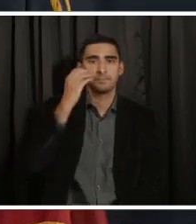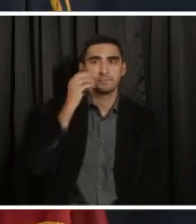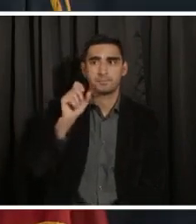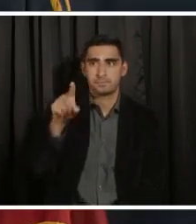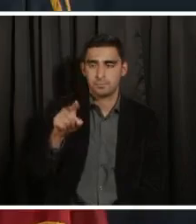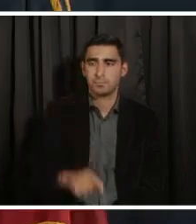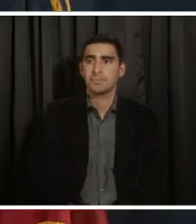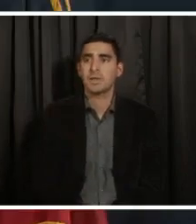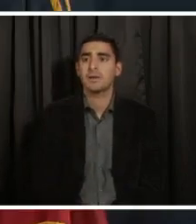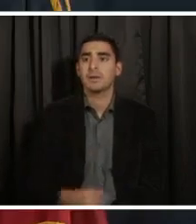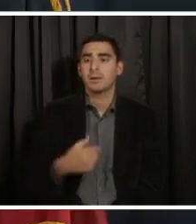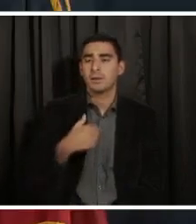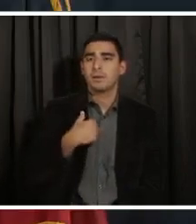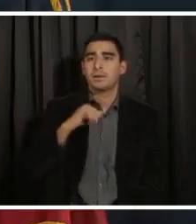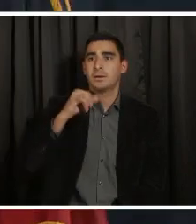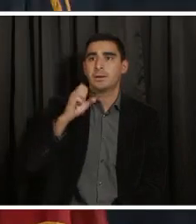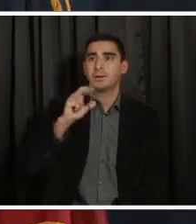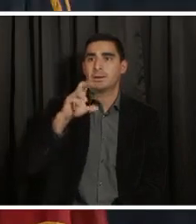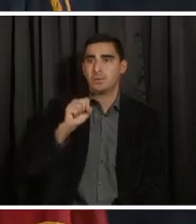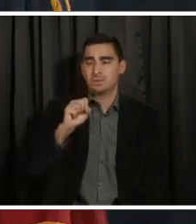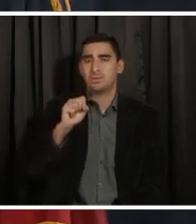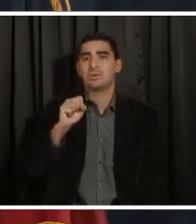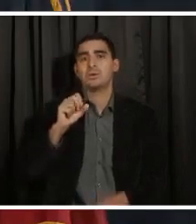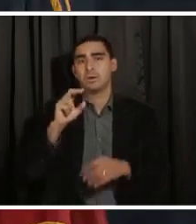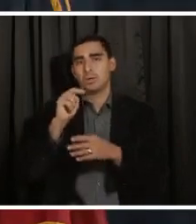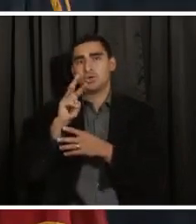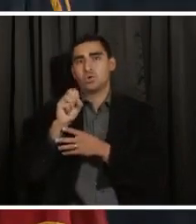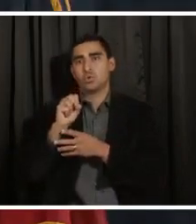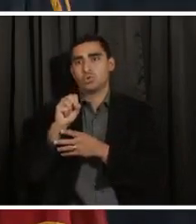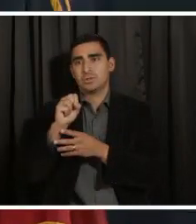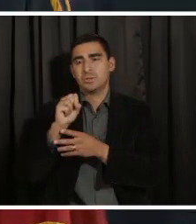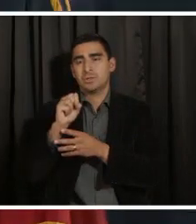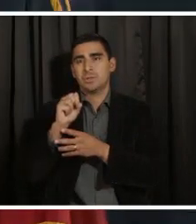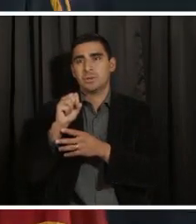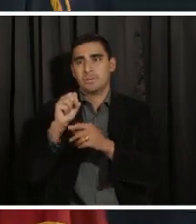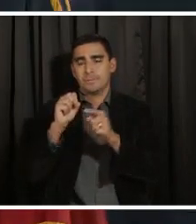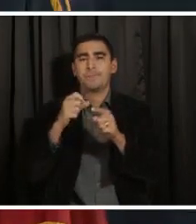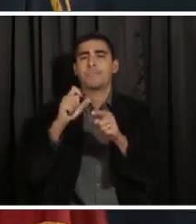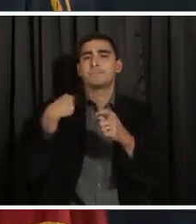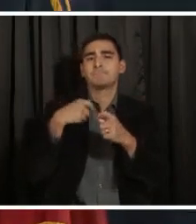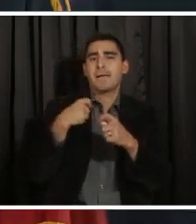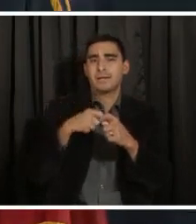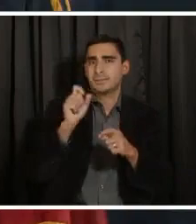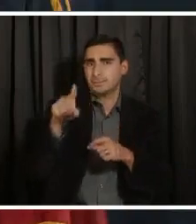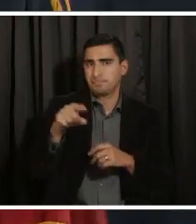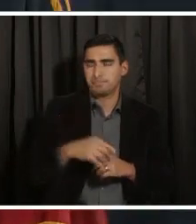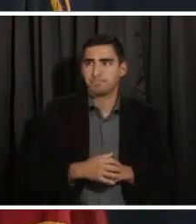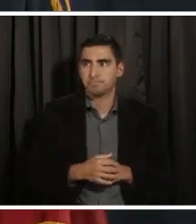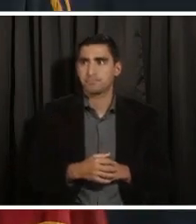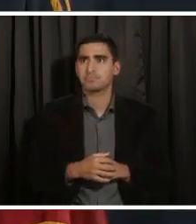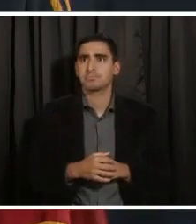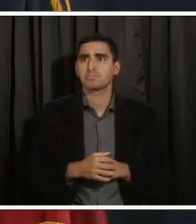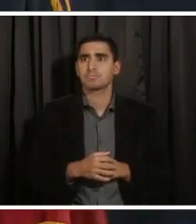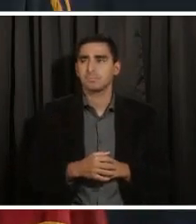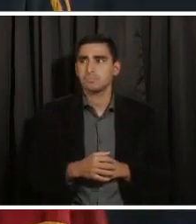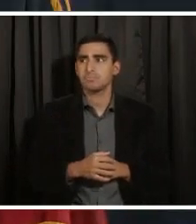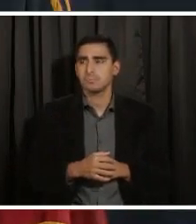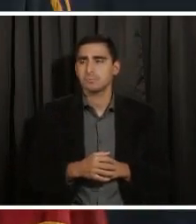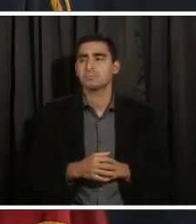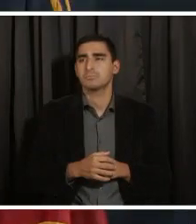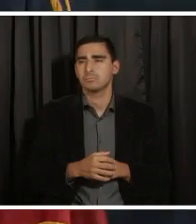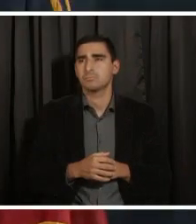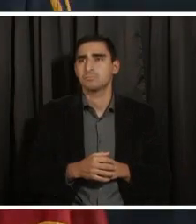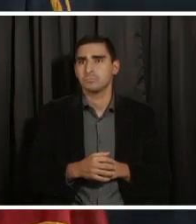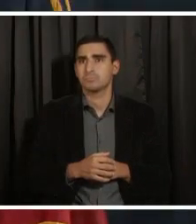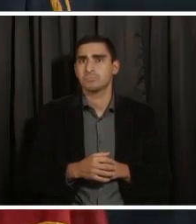Hello, Governor. Jesús Carrasquel from Noticias Univisión, Colorado. Gobernador, ¿puede decirnos cómo se prepara y a partir de cuándo el Estado de Colorado